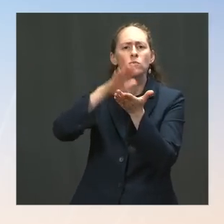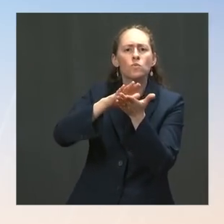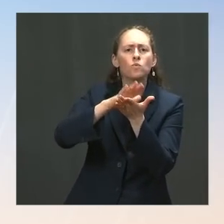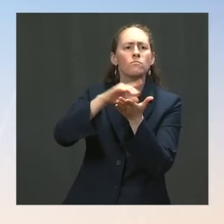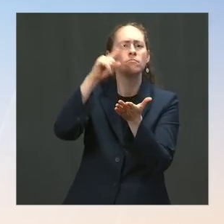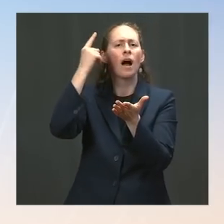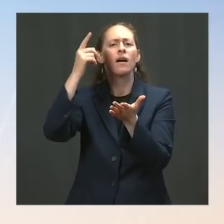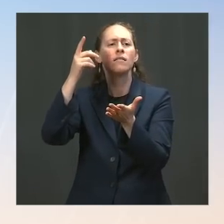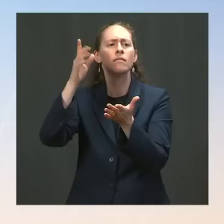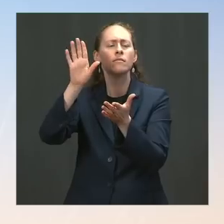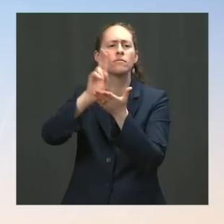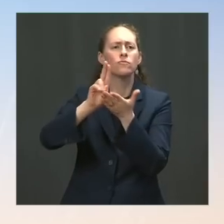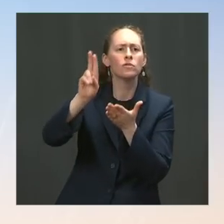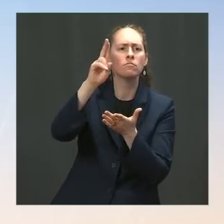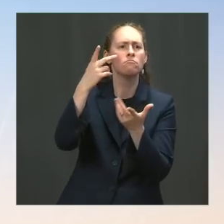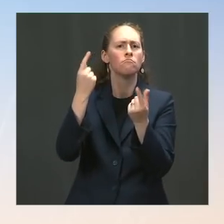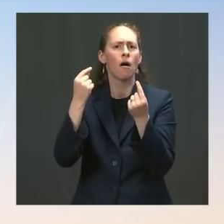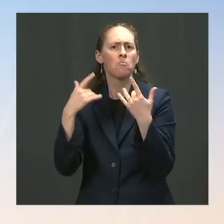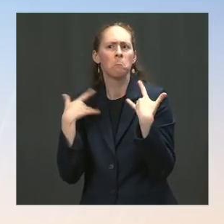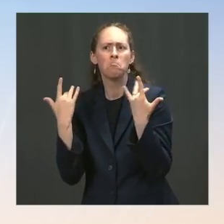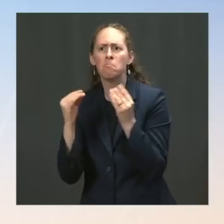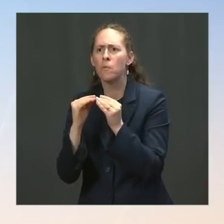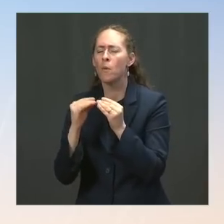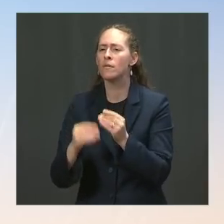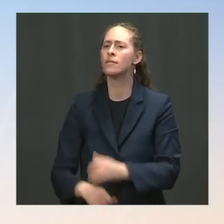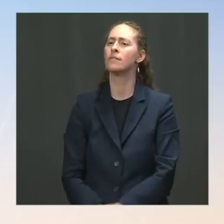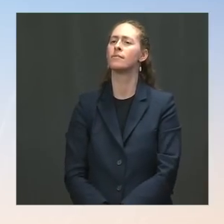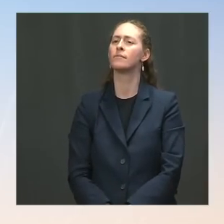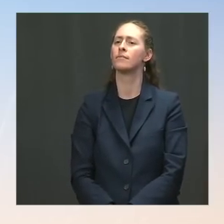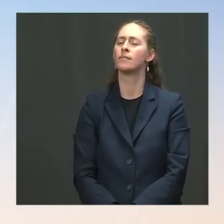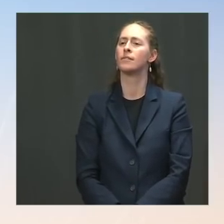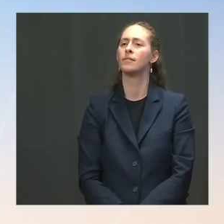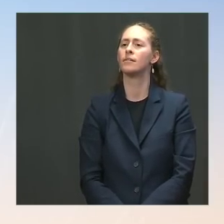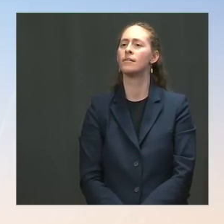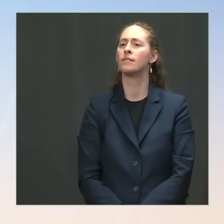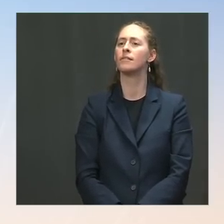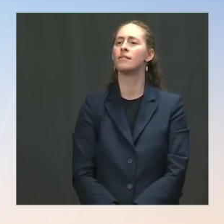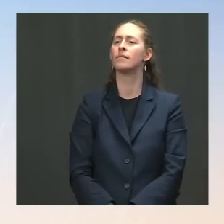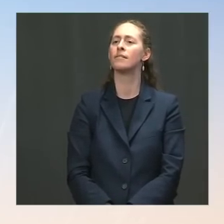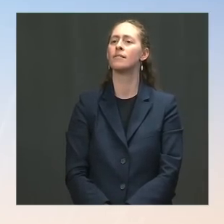country to make sure that our curriculum promotes the beautiful